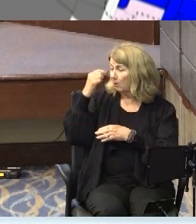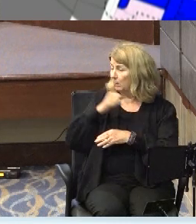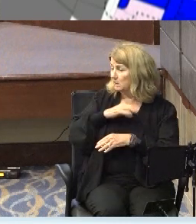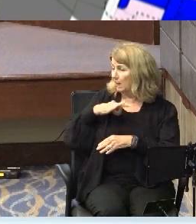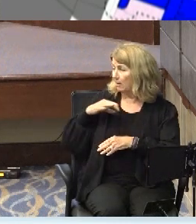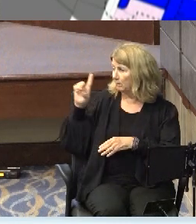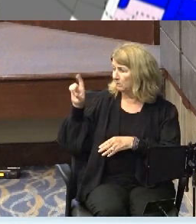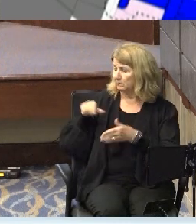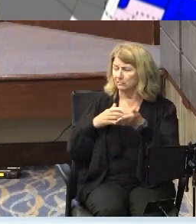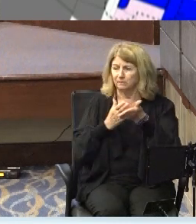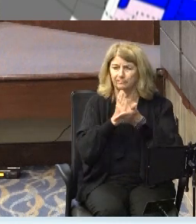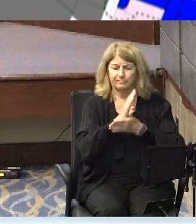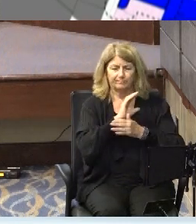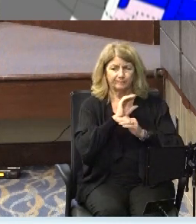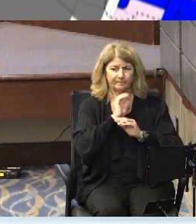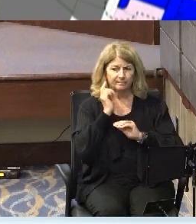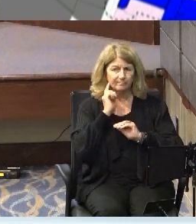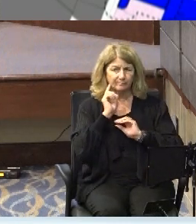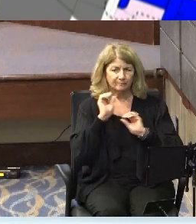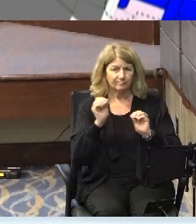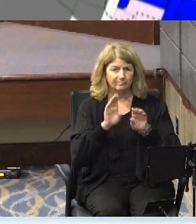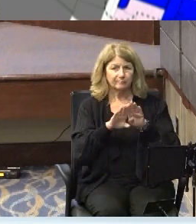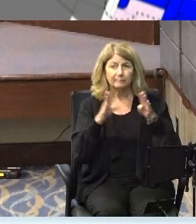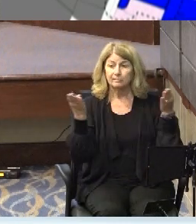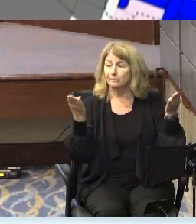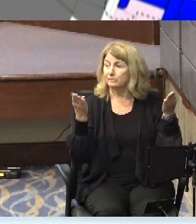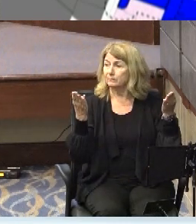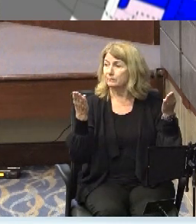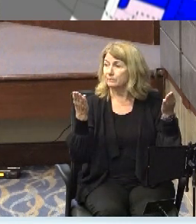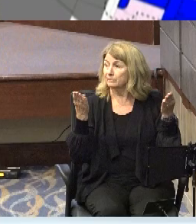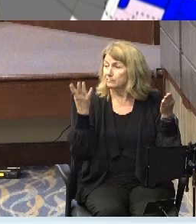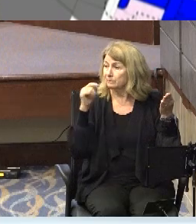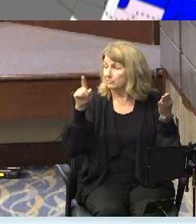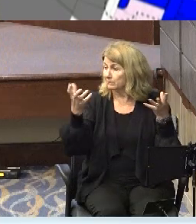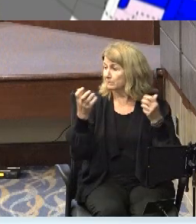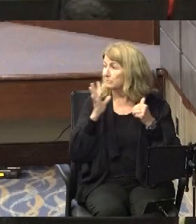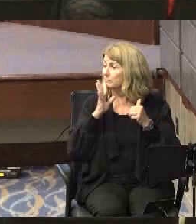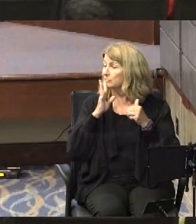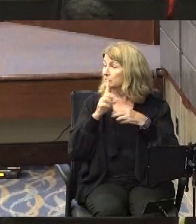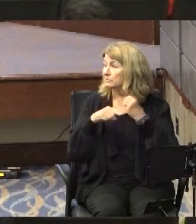No. All right. Hearing none, we will open the public hearing. Is anyone here to speak on this matter?